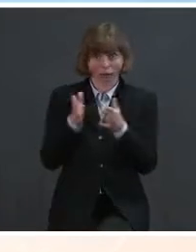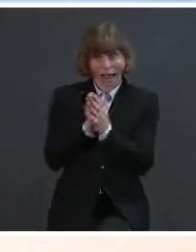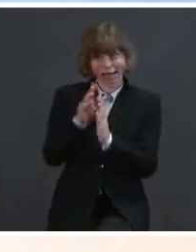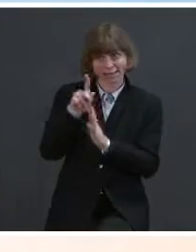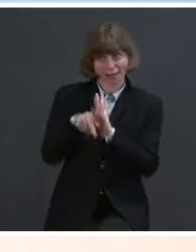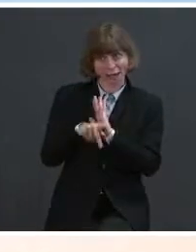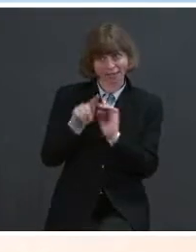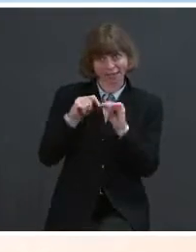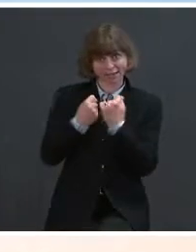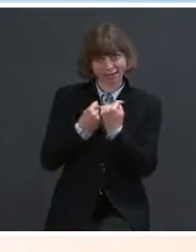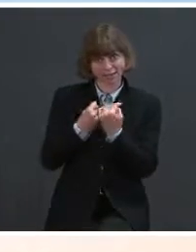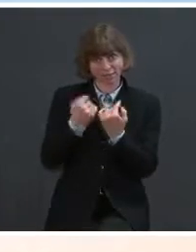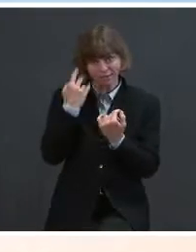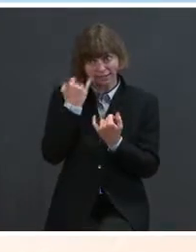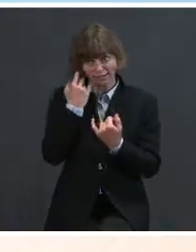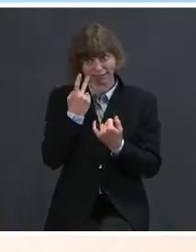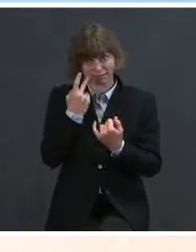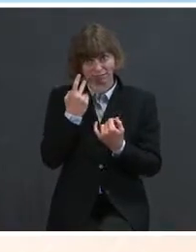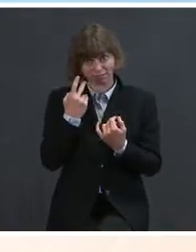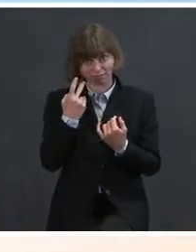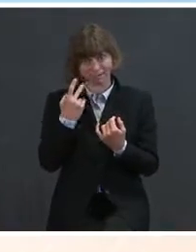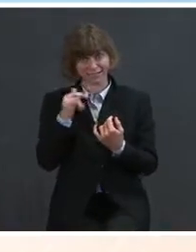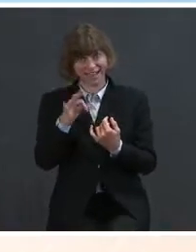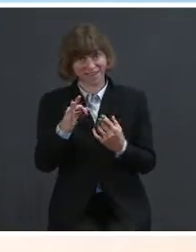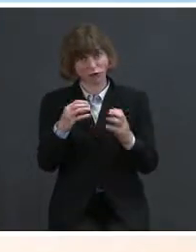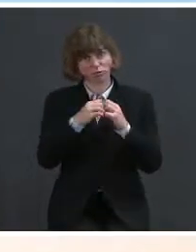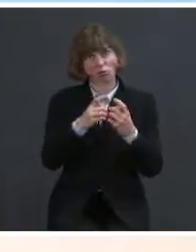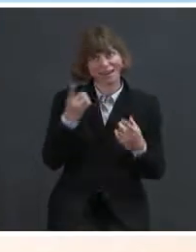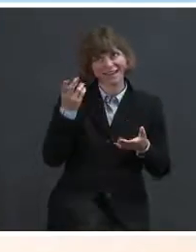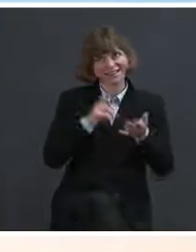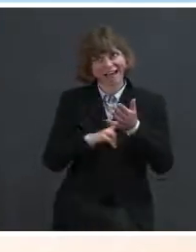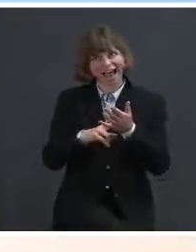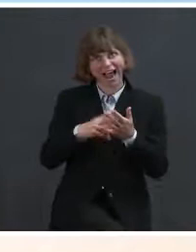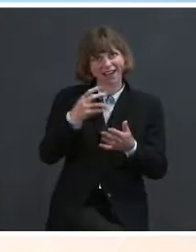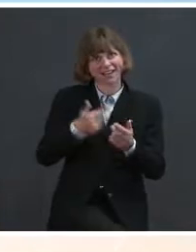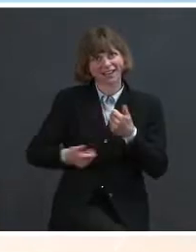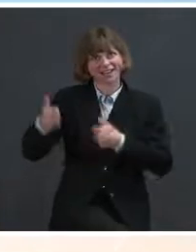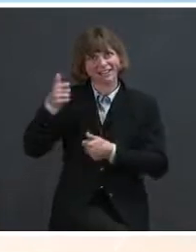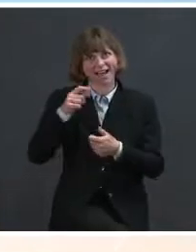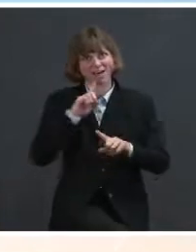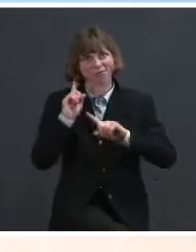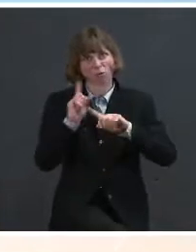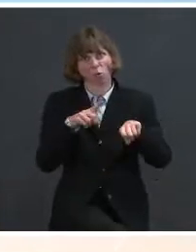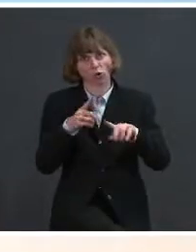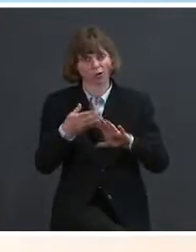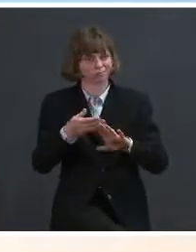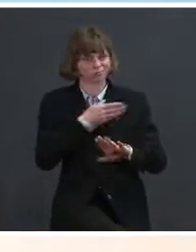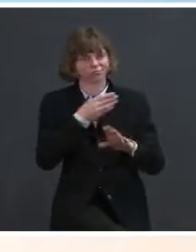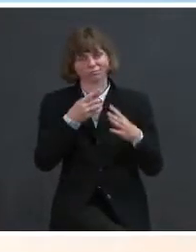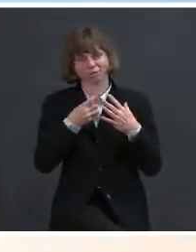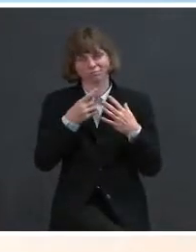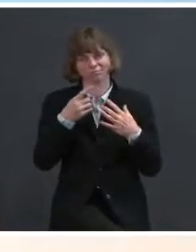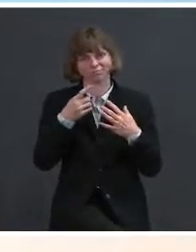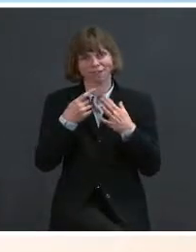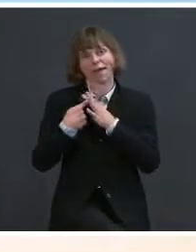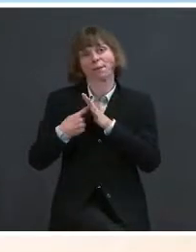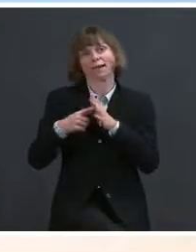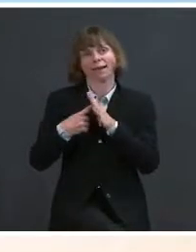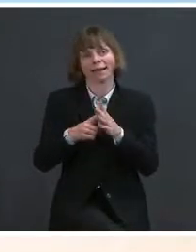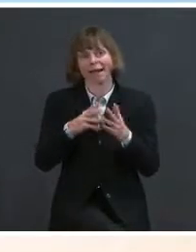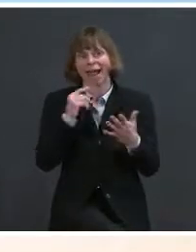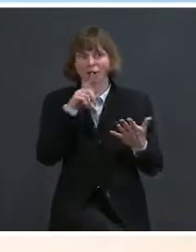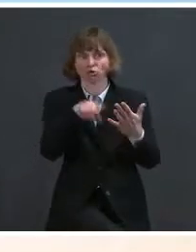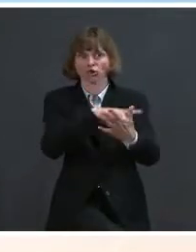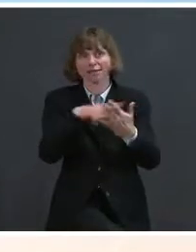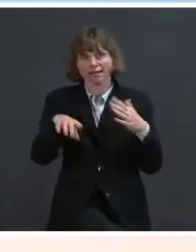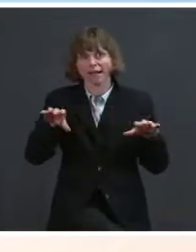there's more. Obviously, he signed the executive order in the early days and condemned these actions last night, and certainly would